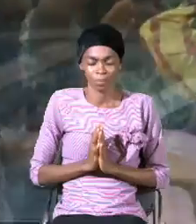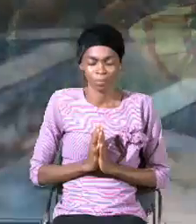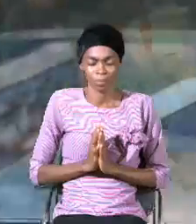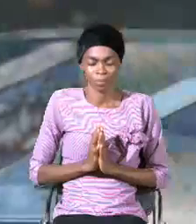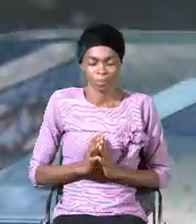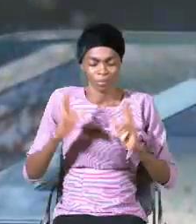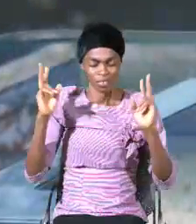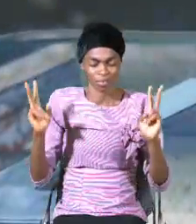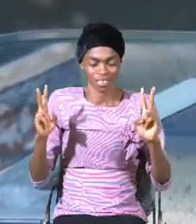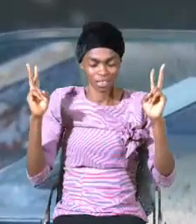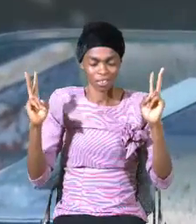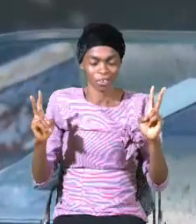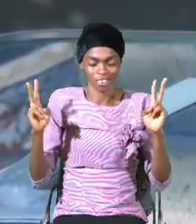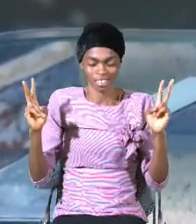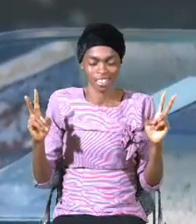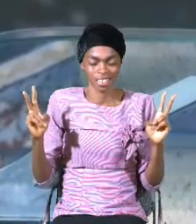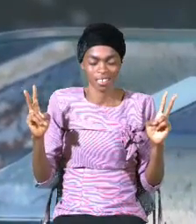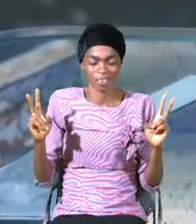Victorious.